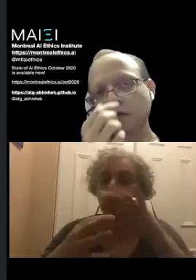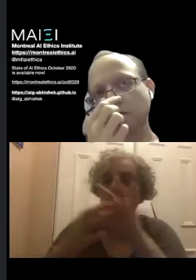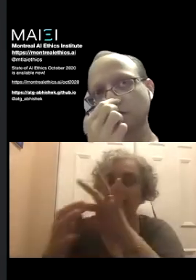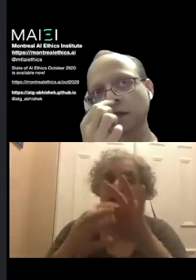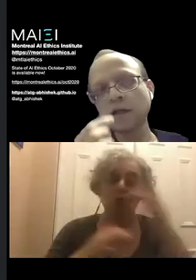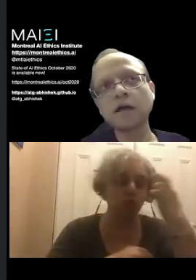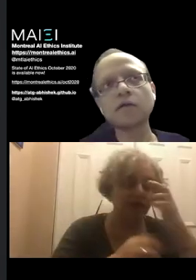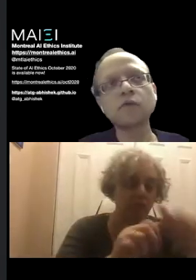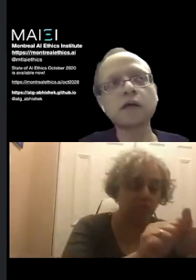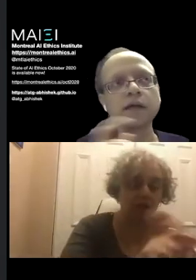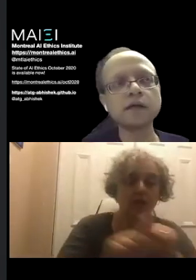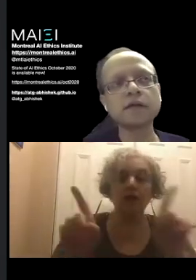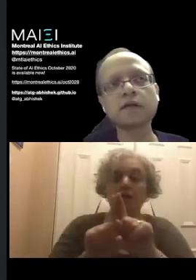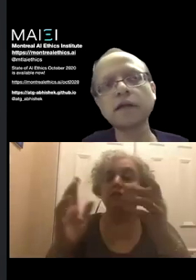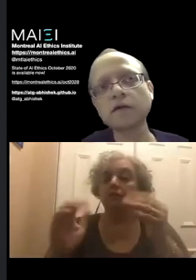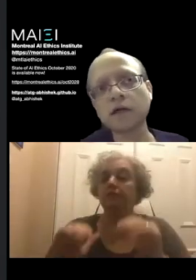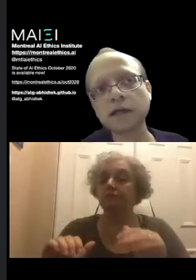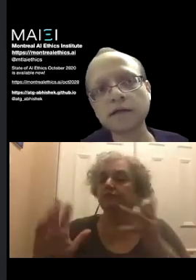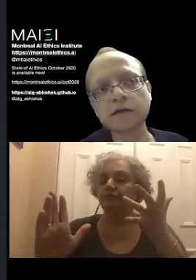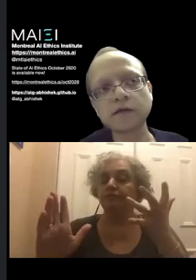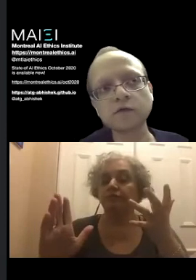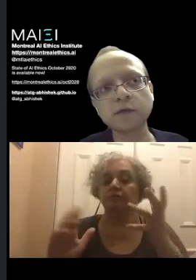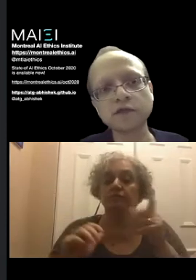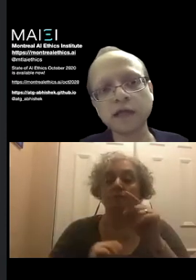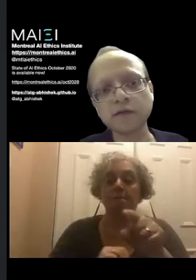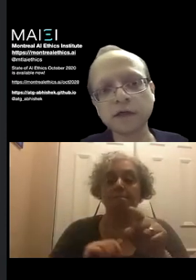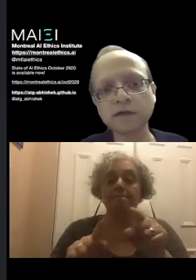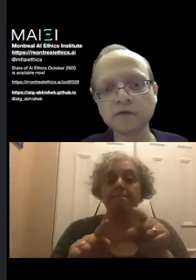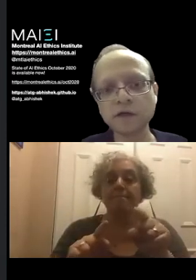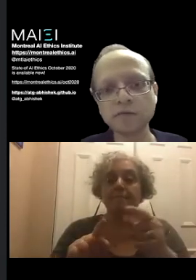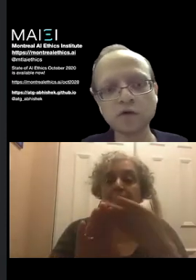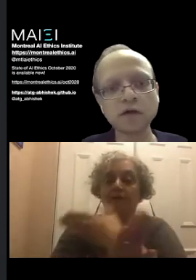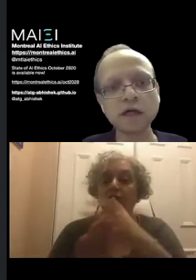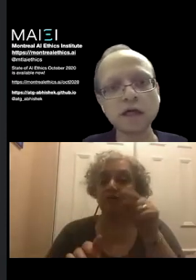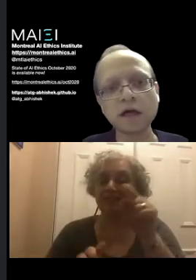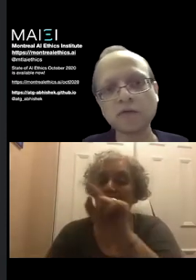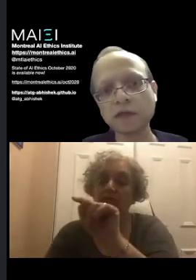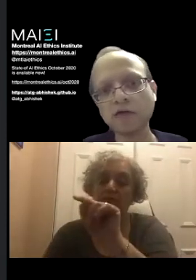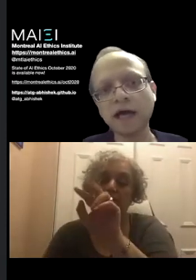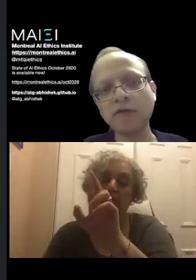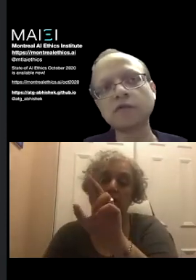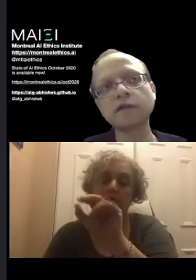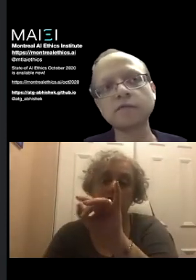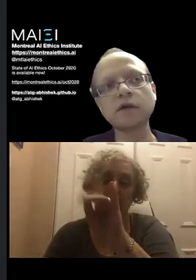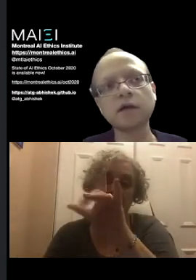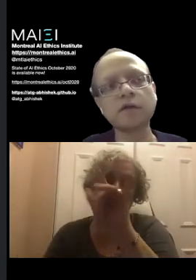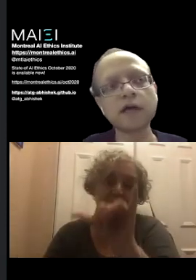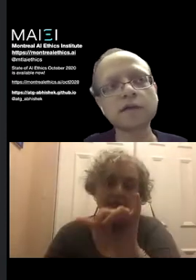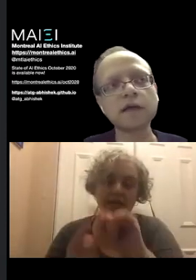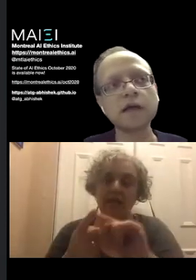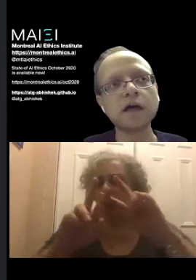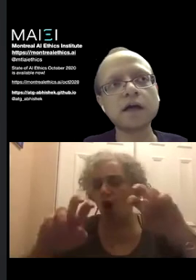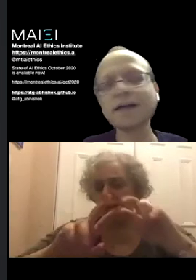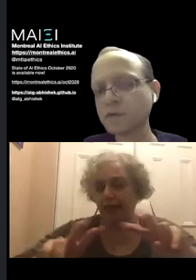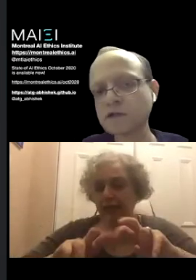Traceability and auditability, again, in the legal context, as was mentioned last week, is really important. Without having traceable